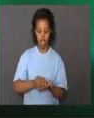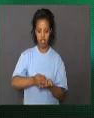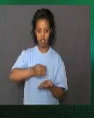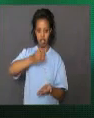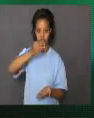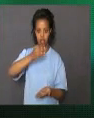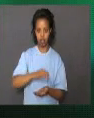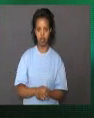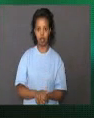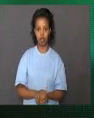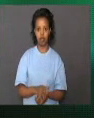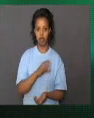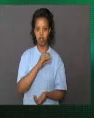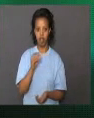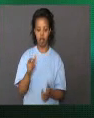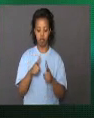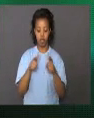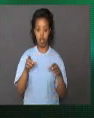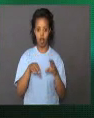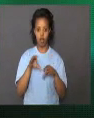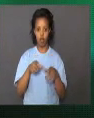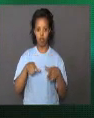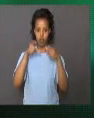cylinders, and magnifying glass,